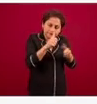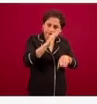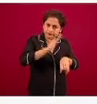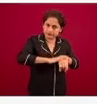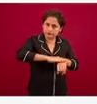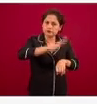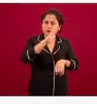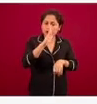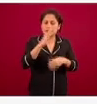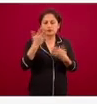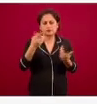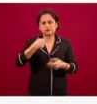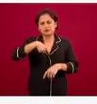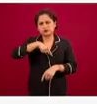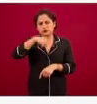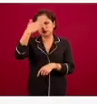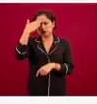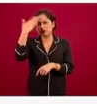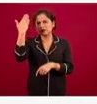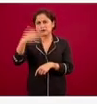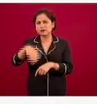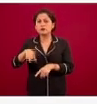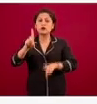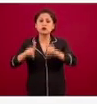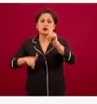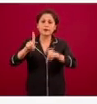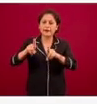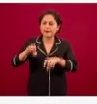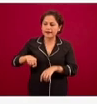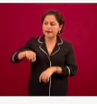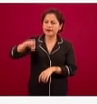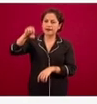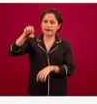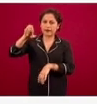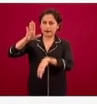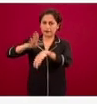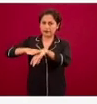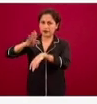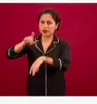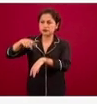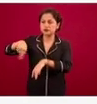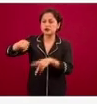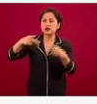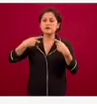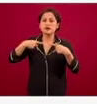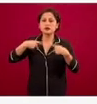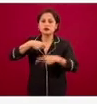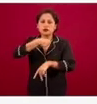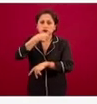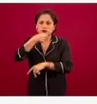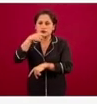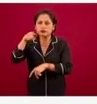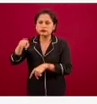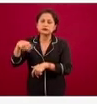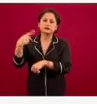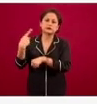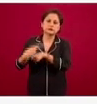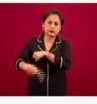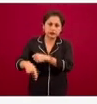70%, 71% of outpatients as compared to 29% of inpatients. And as we've said,